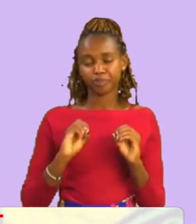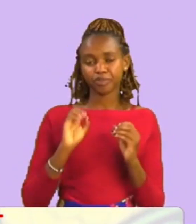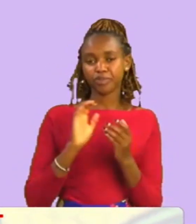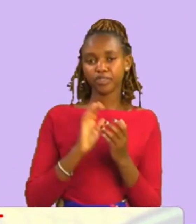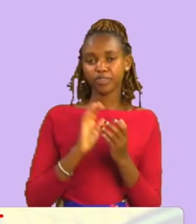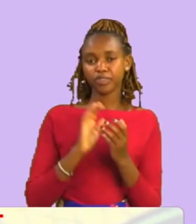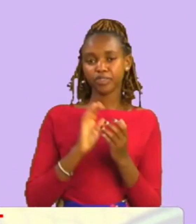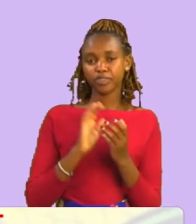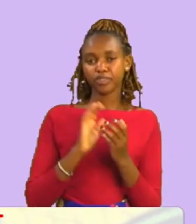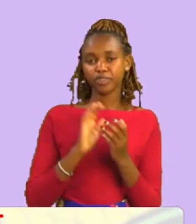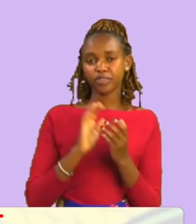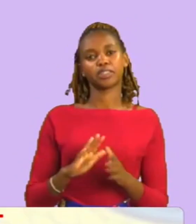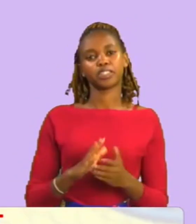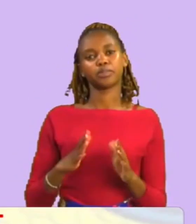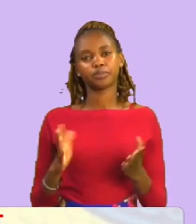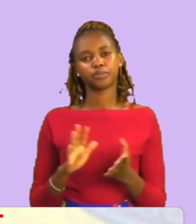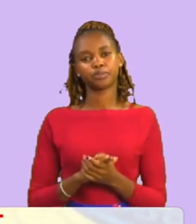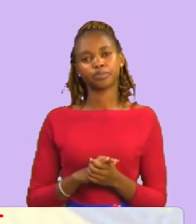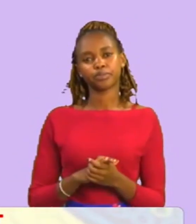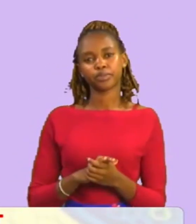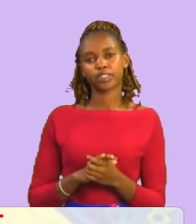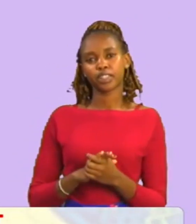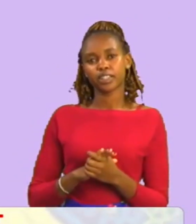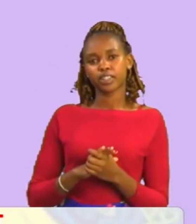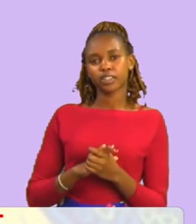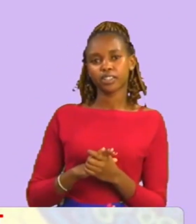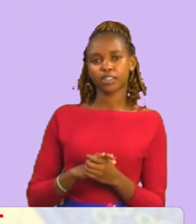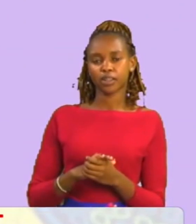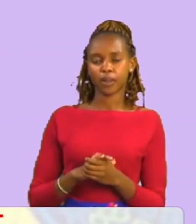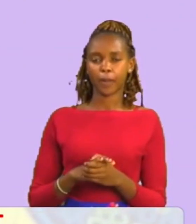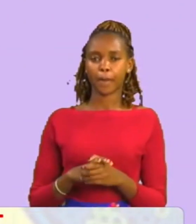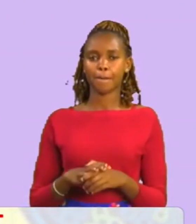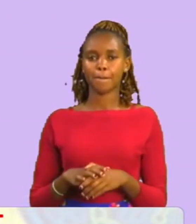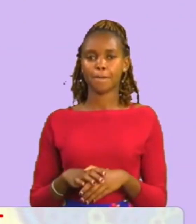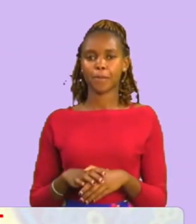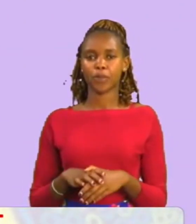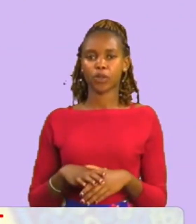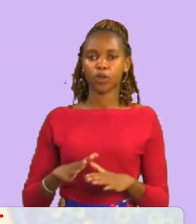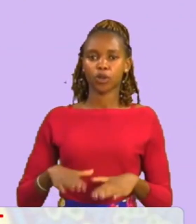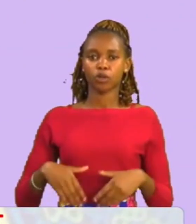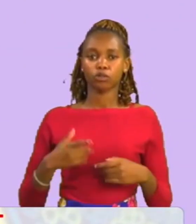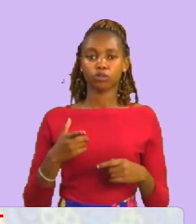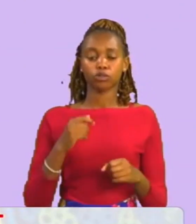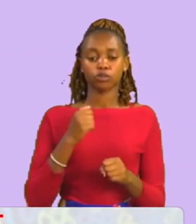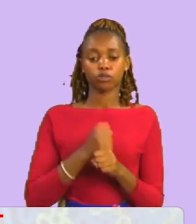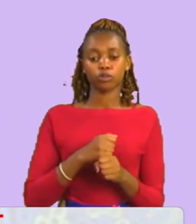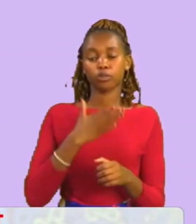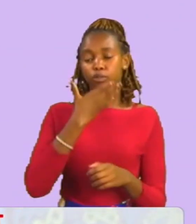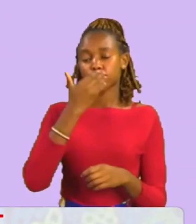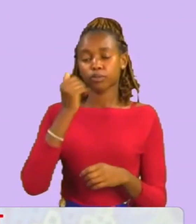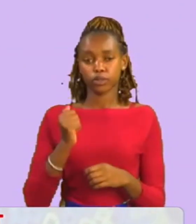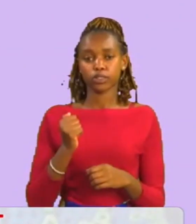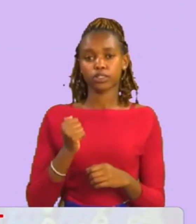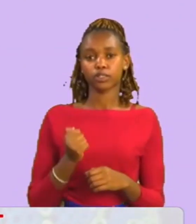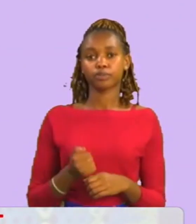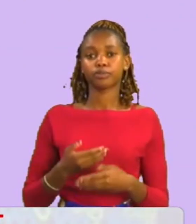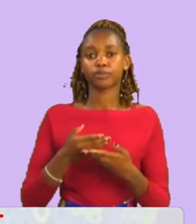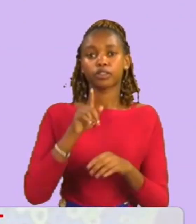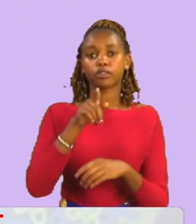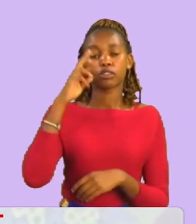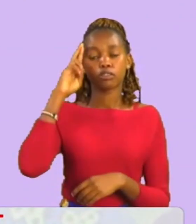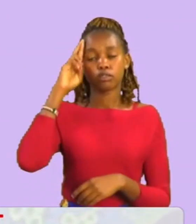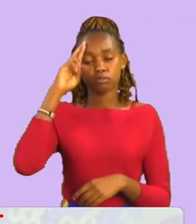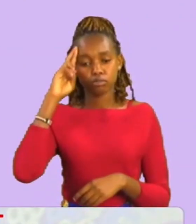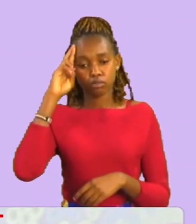But let me tell you something. Passion yake inafanya nini? Ndio inampea purpose. Kabisa. So guys, mali huko tu una feel ni ngori. Mimi na keti tu hata